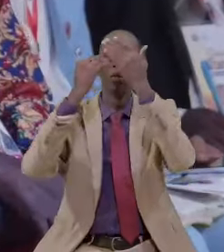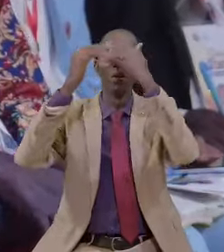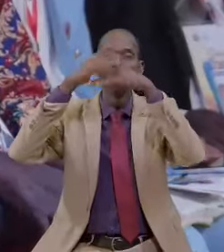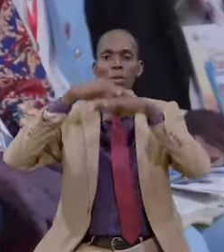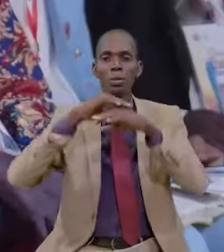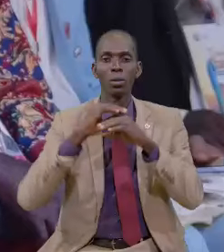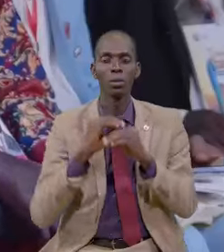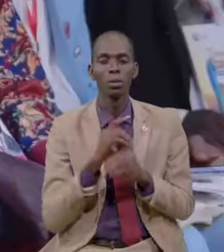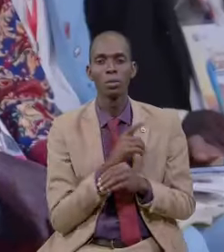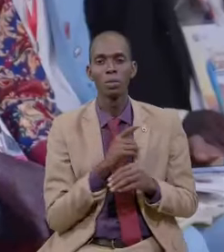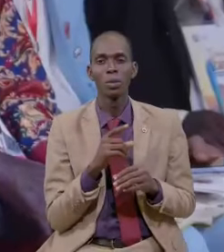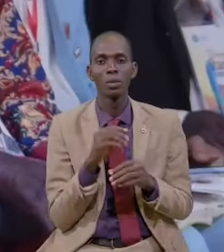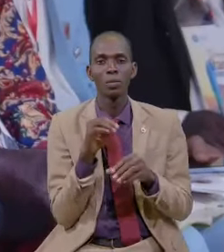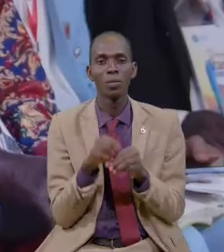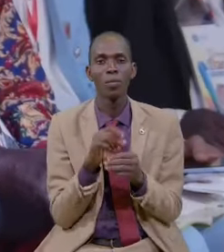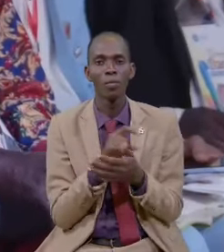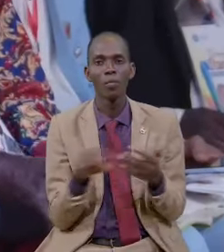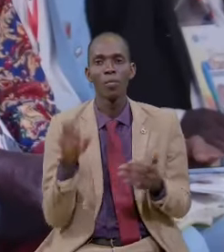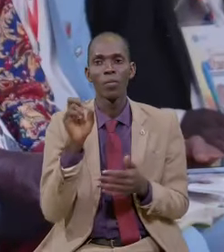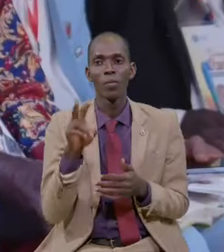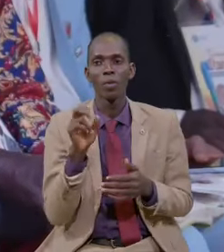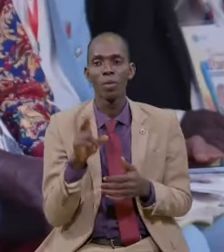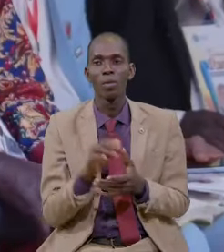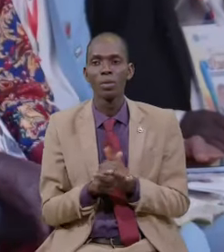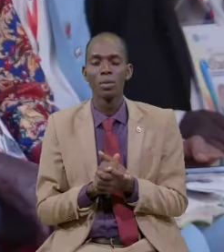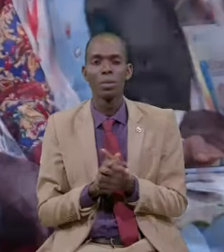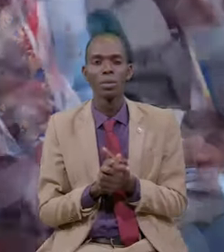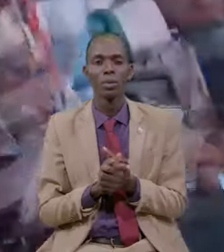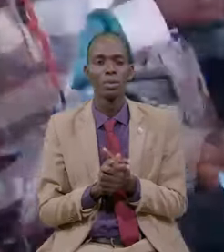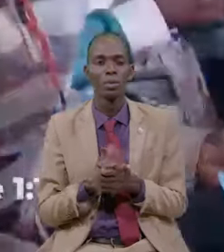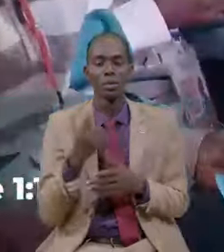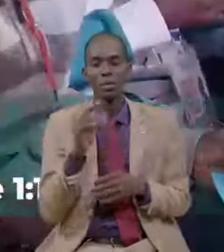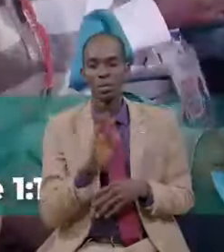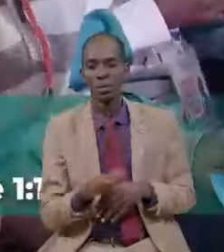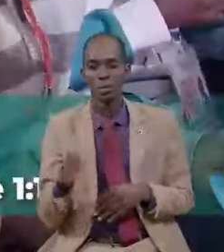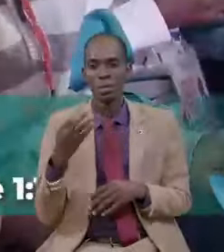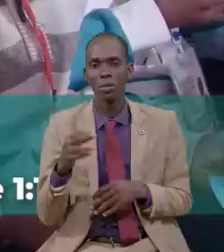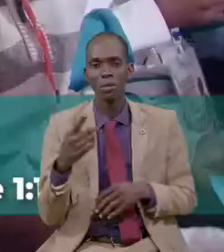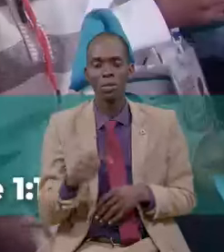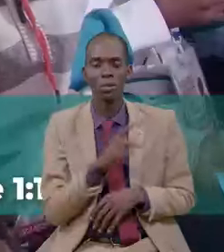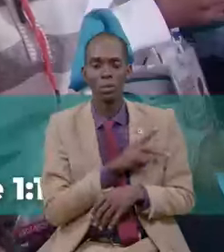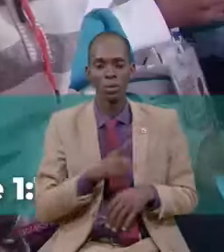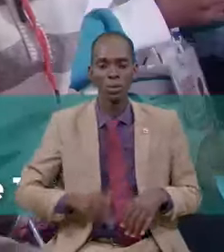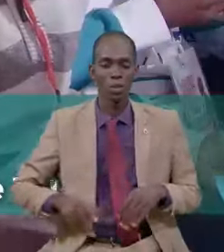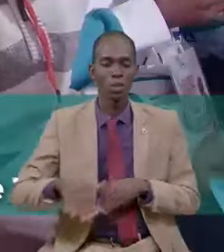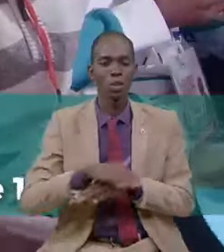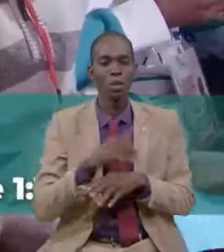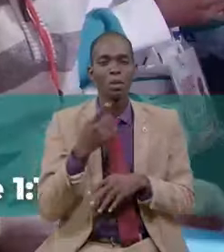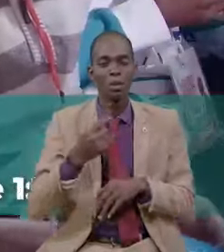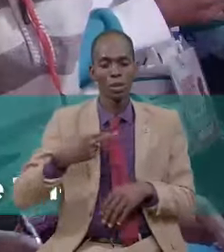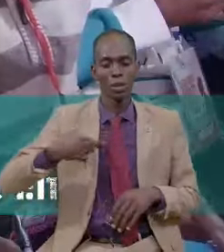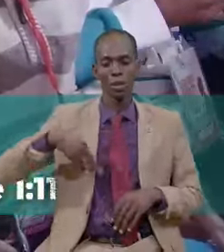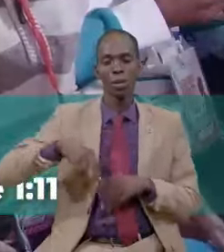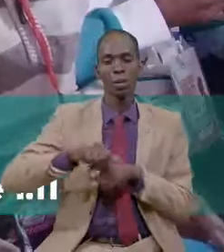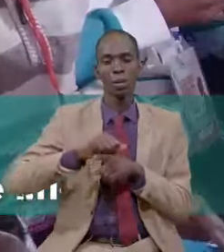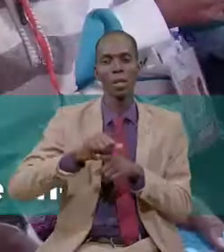Verse 12, but the children of the kingdom, the religious people, those who